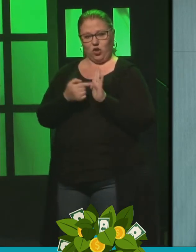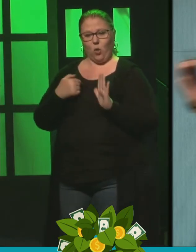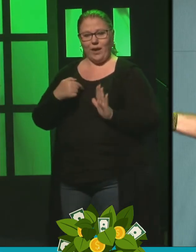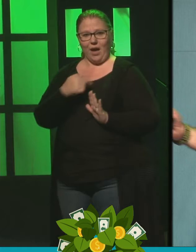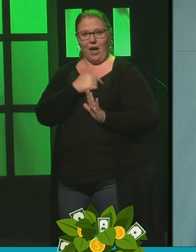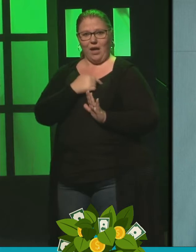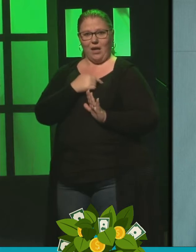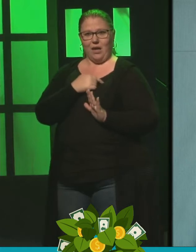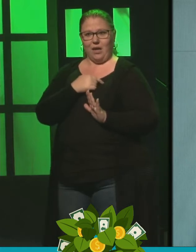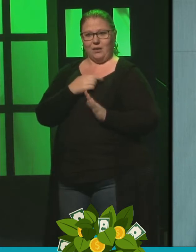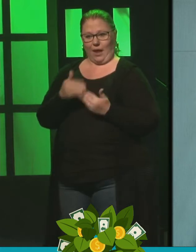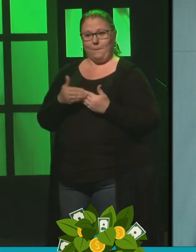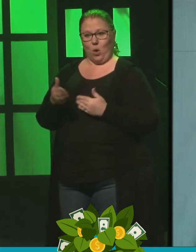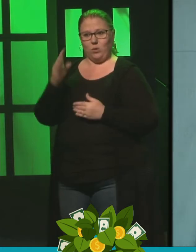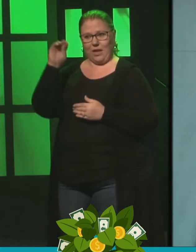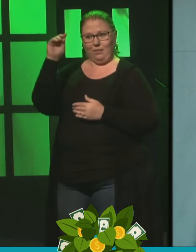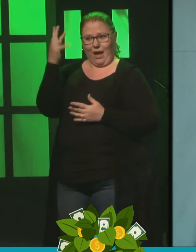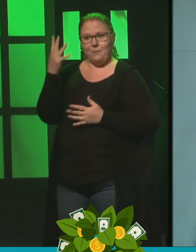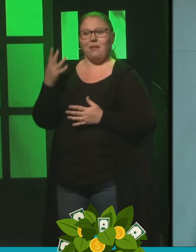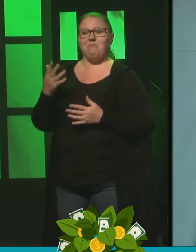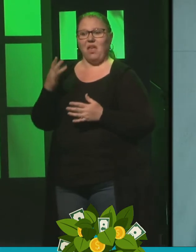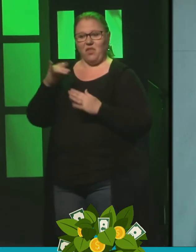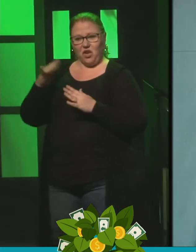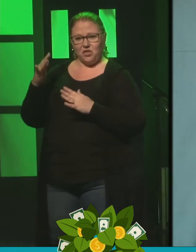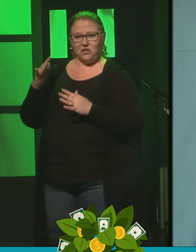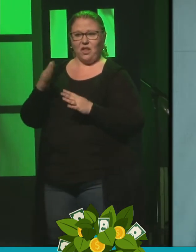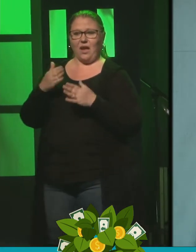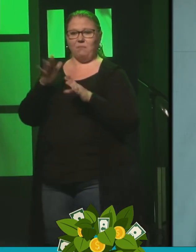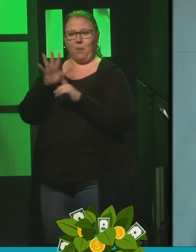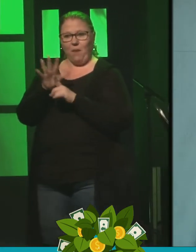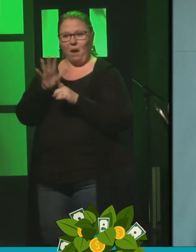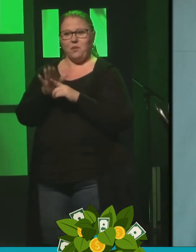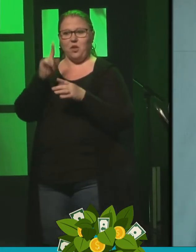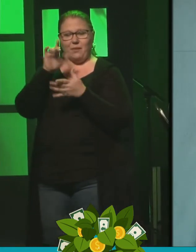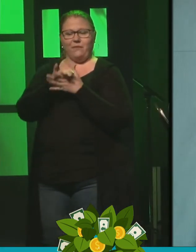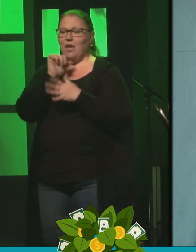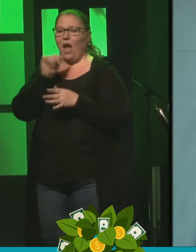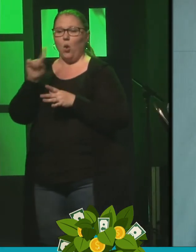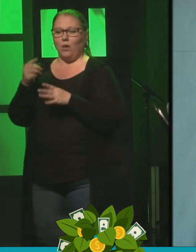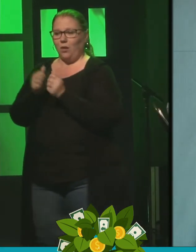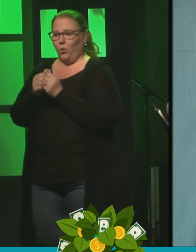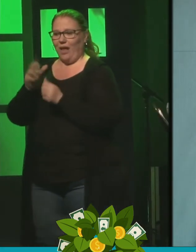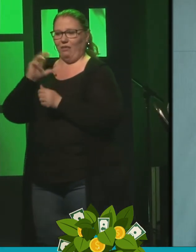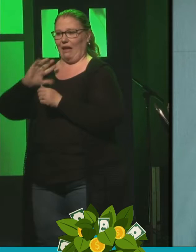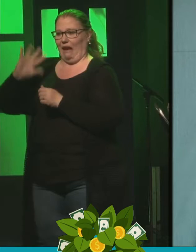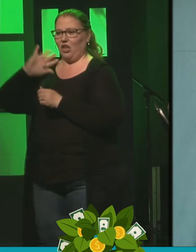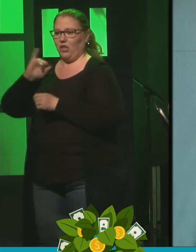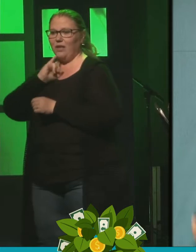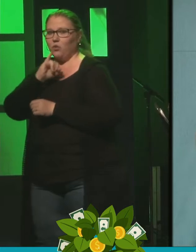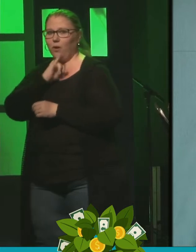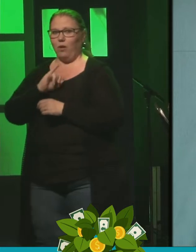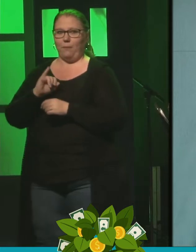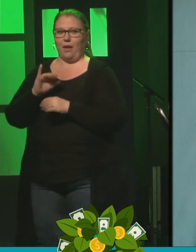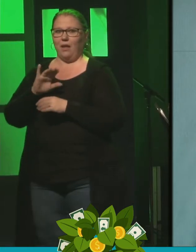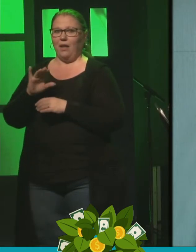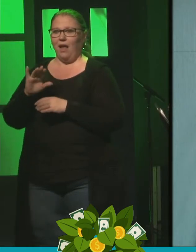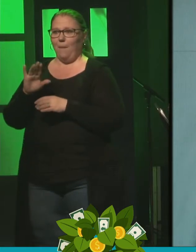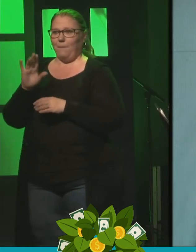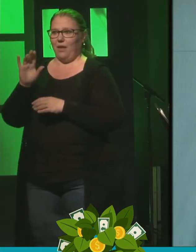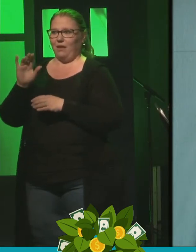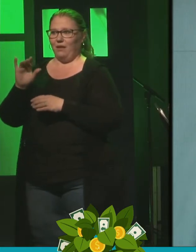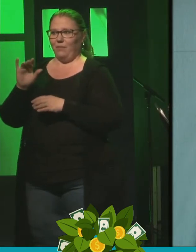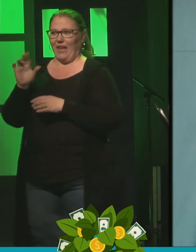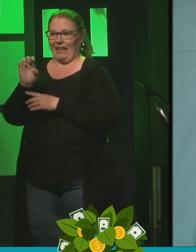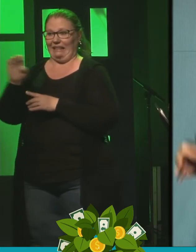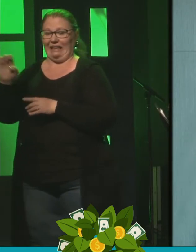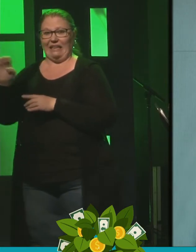us post-Enlightenment that there was a prevailing belief, and it wasn't just with ancient Israel. You look all throughout the ancient Near East, your